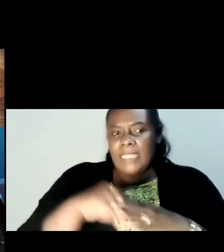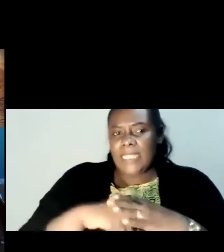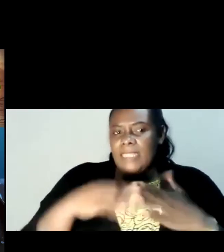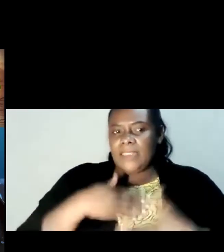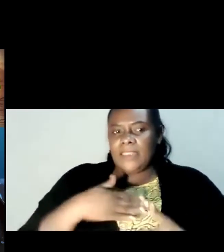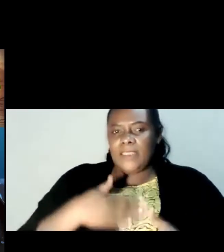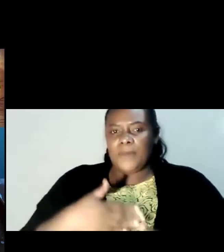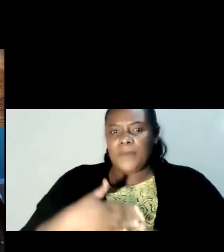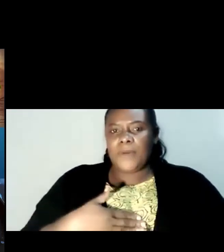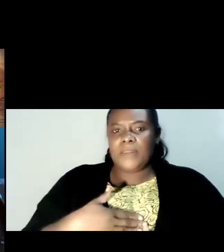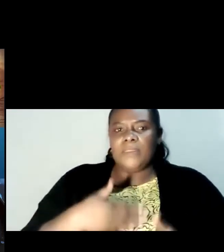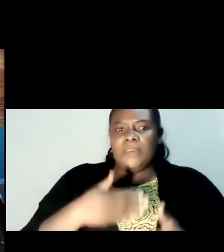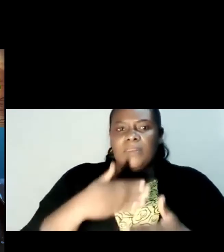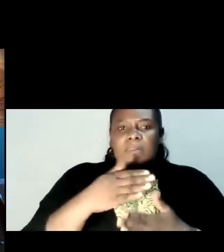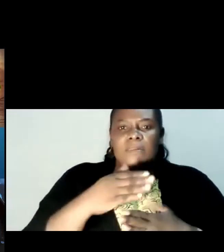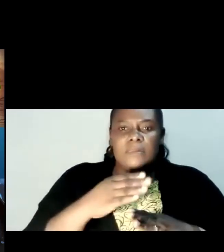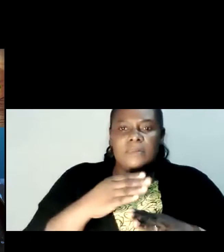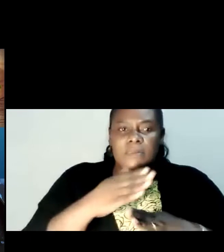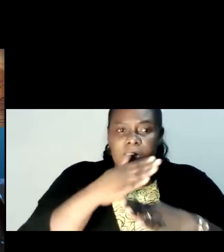my words differently, or